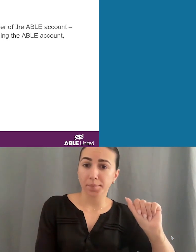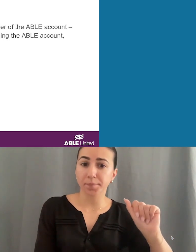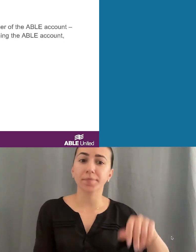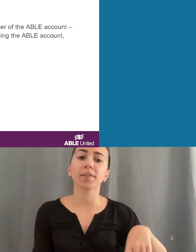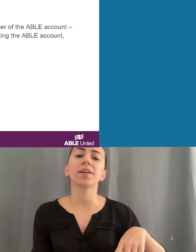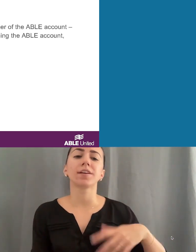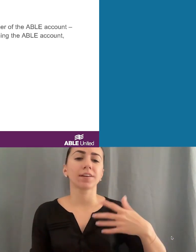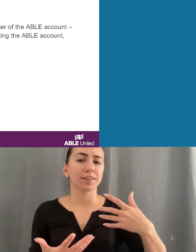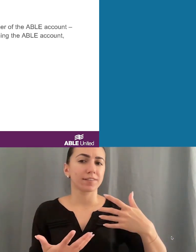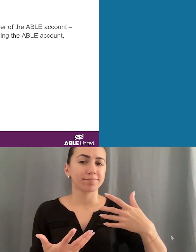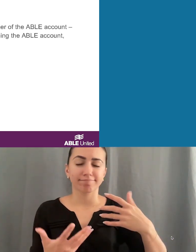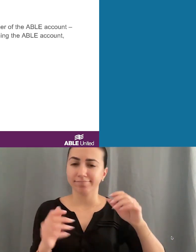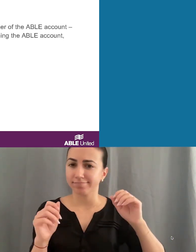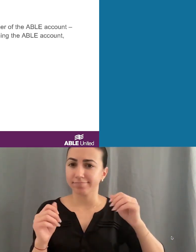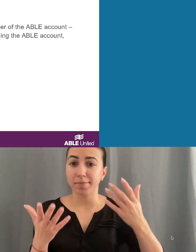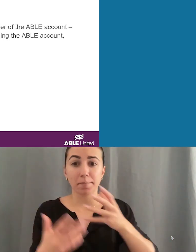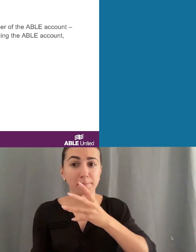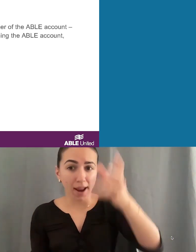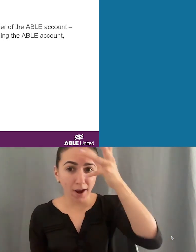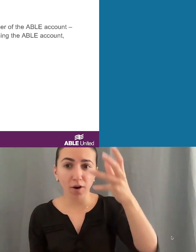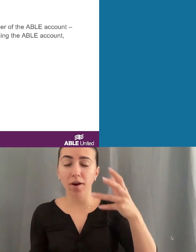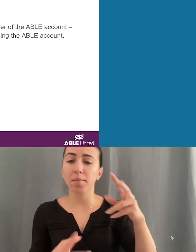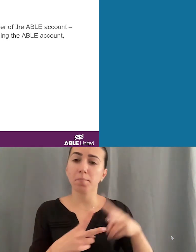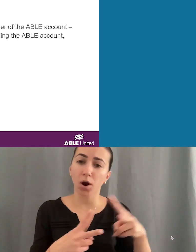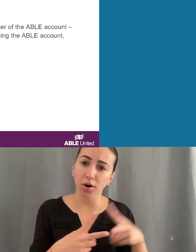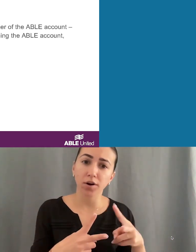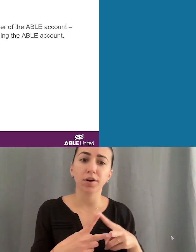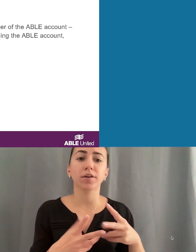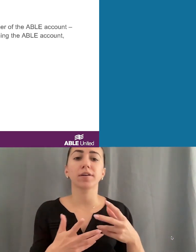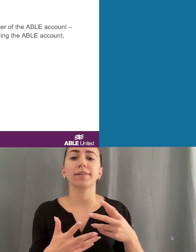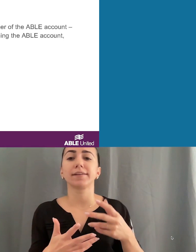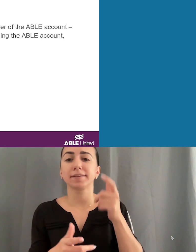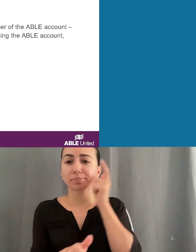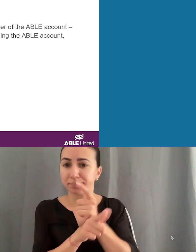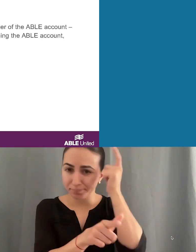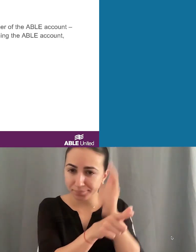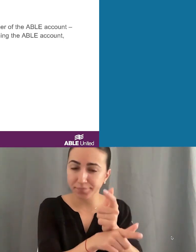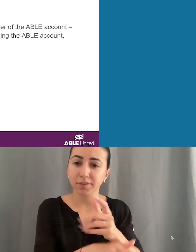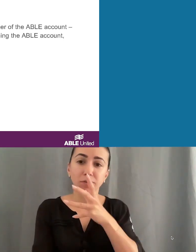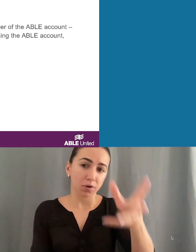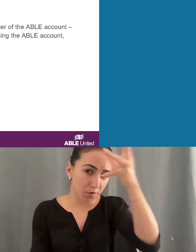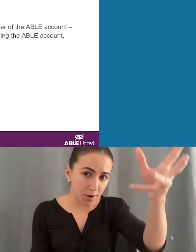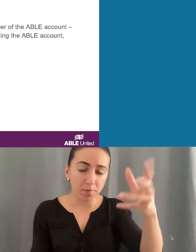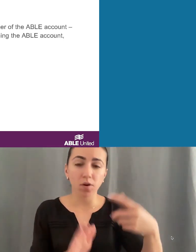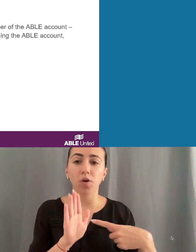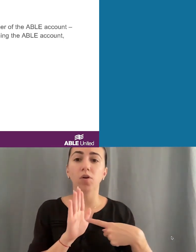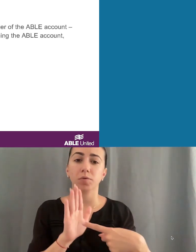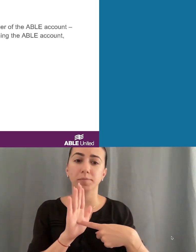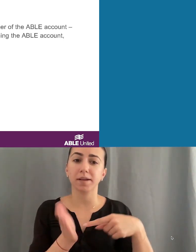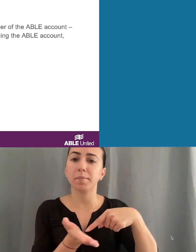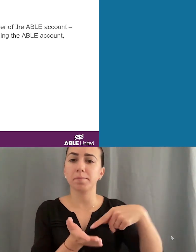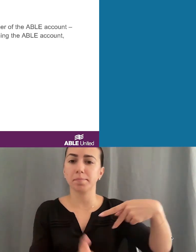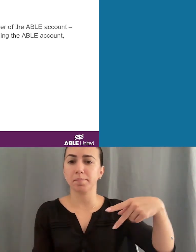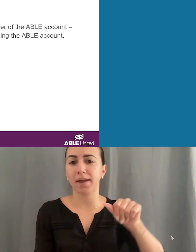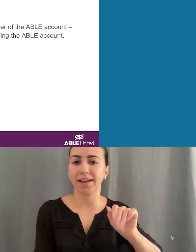than that. So it could be a parent, a spouse, sibling, even a grandparent, and then ultimately a representative payee under the